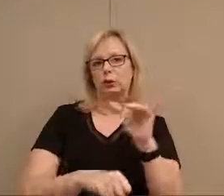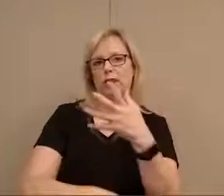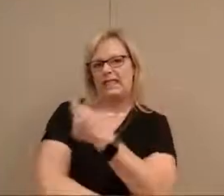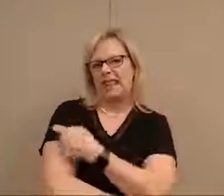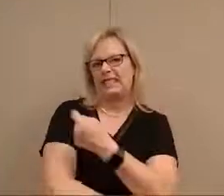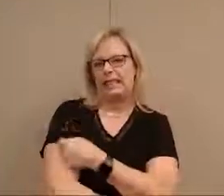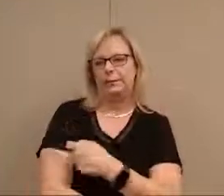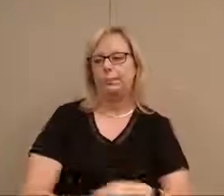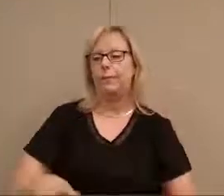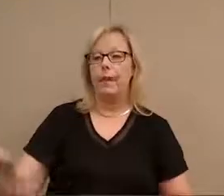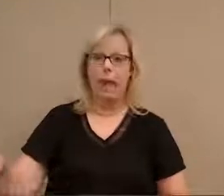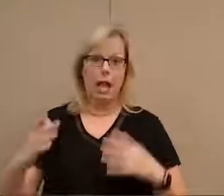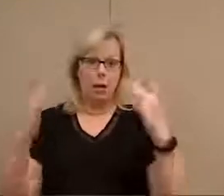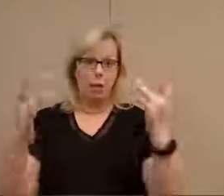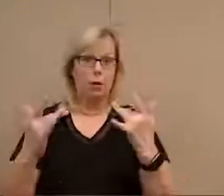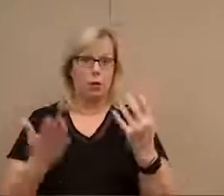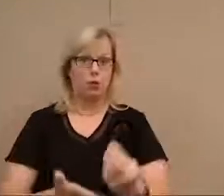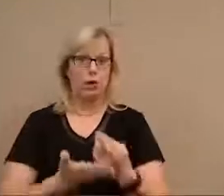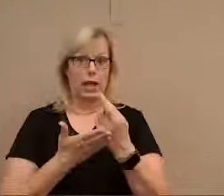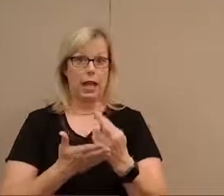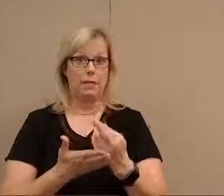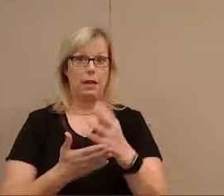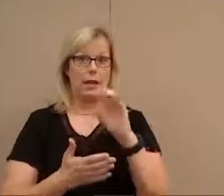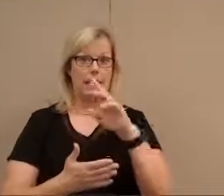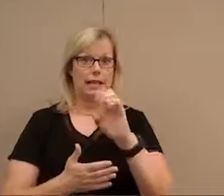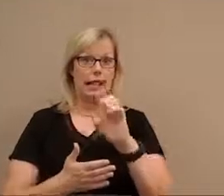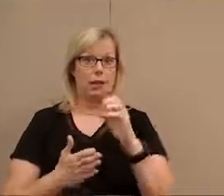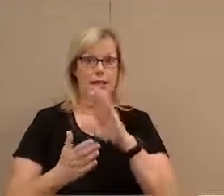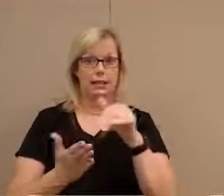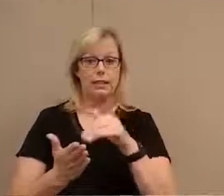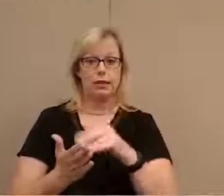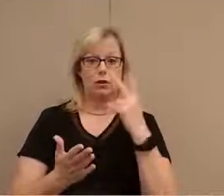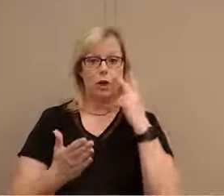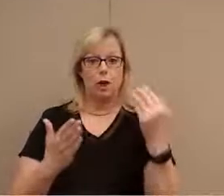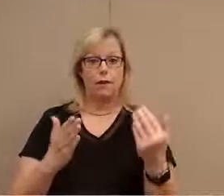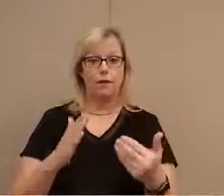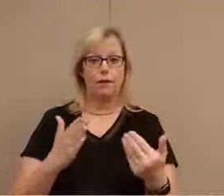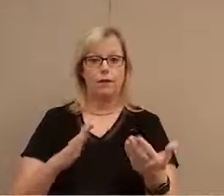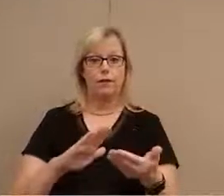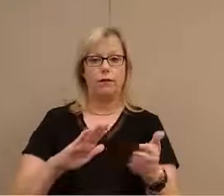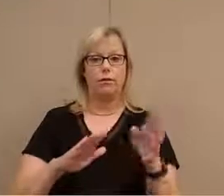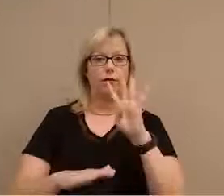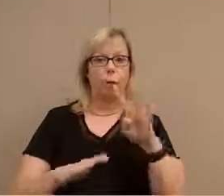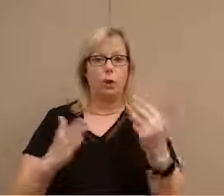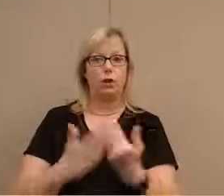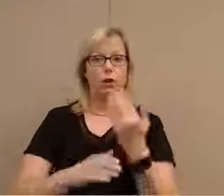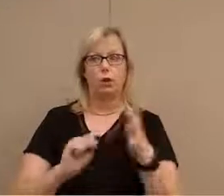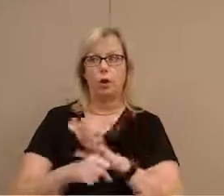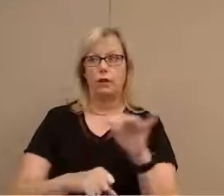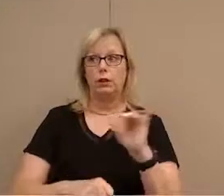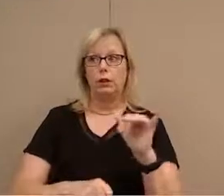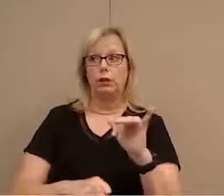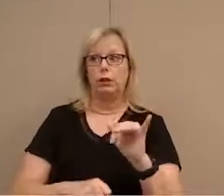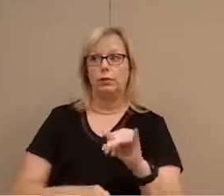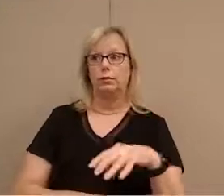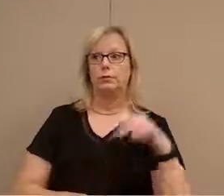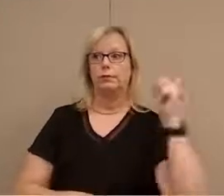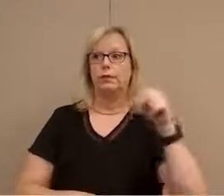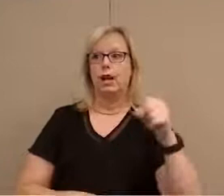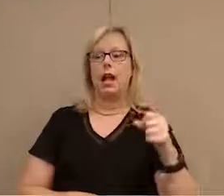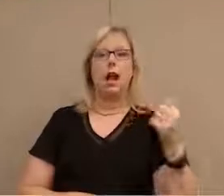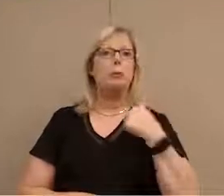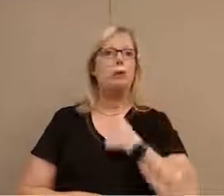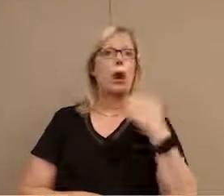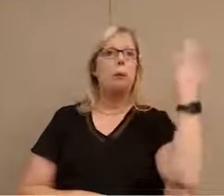Okay, and Mercy Rehab and Care Center saw 4 additional cases, is that correct? That's on my sheet. Yes, I am Yes.